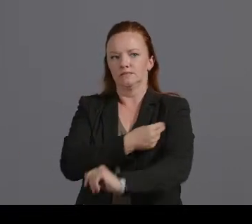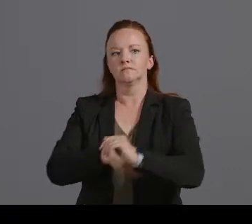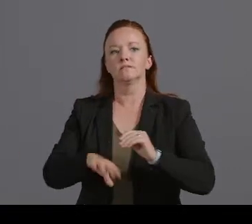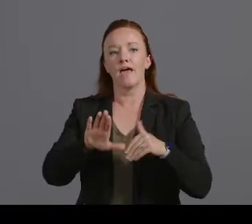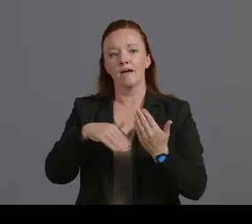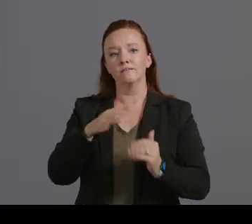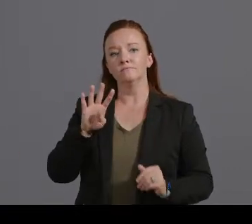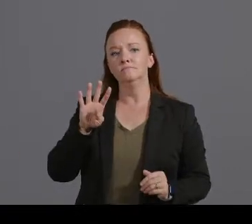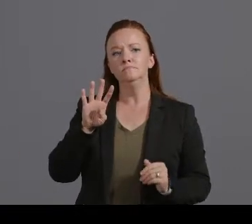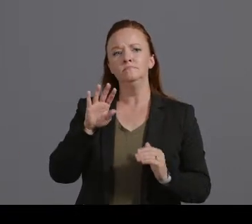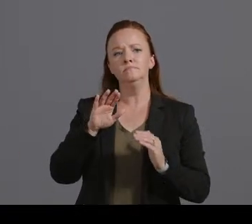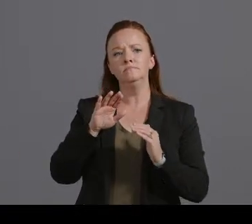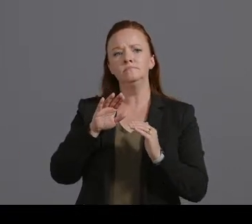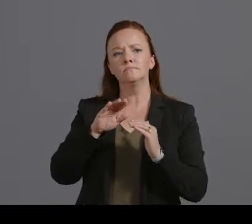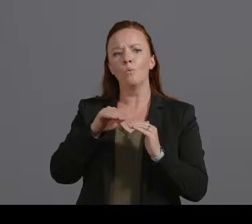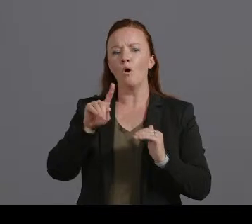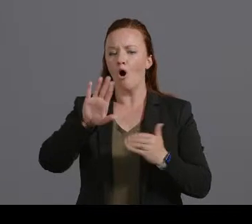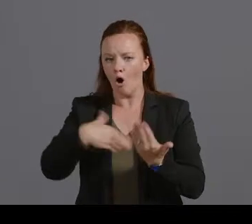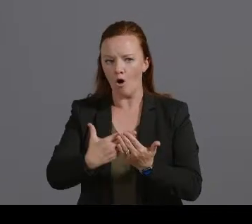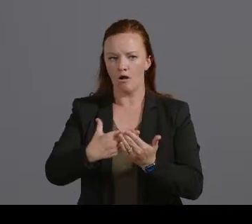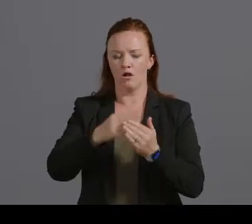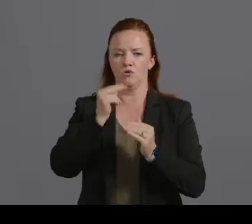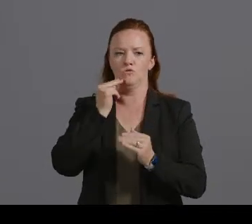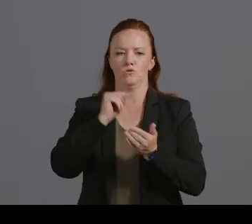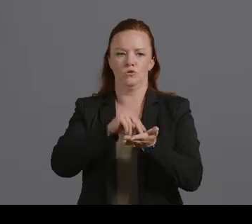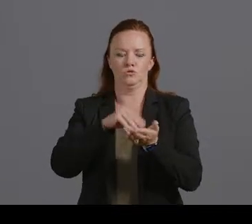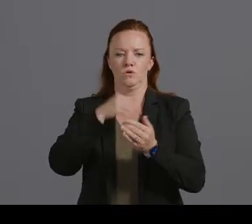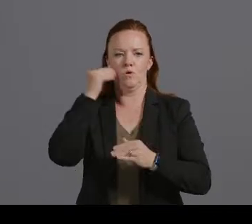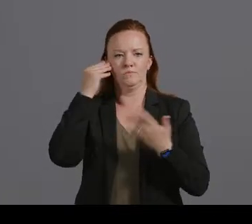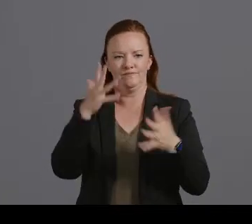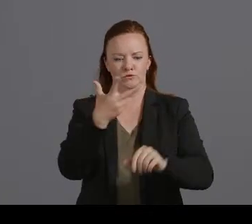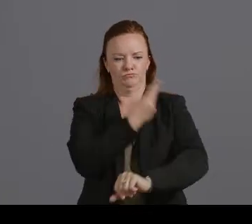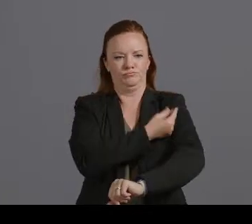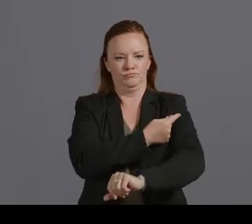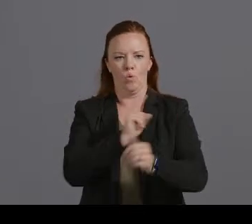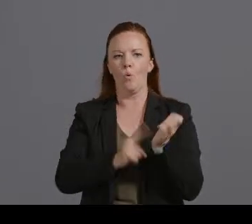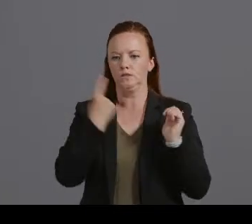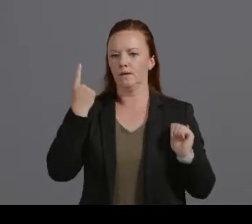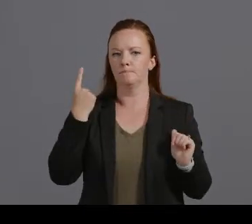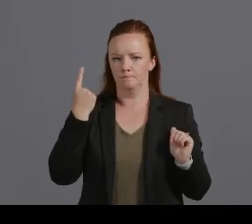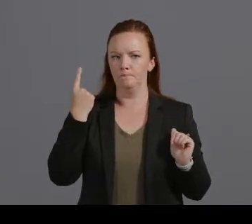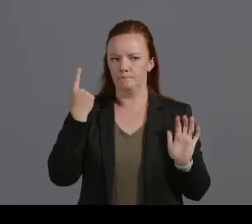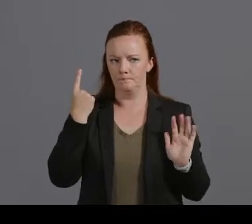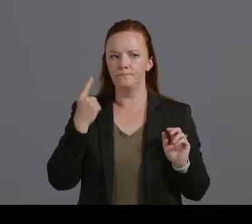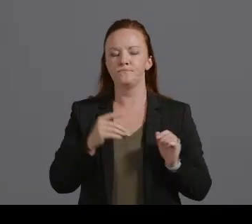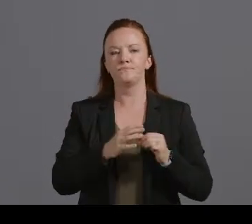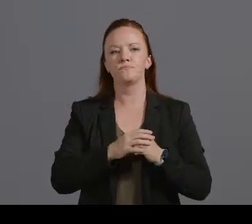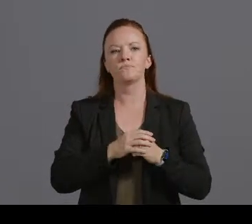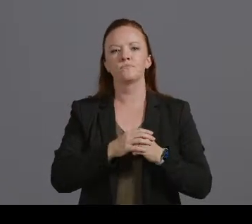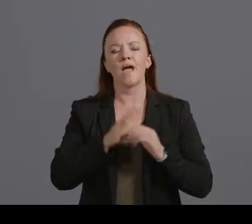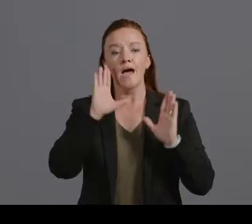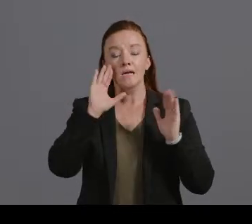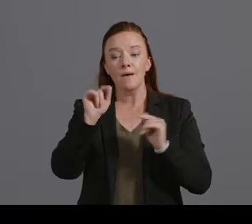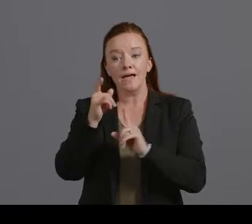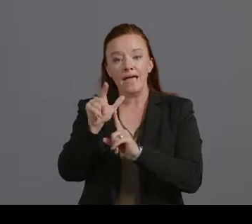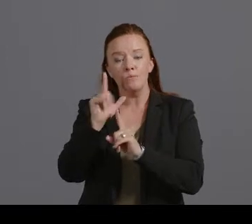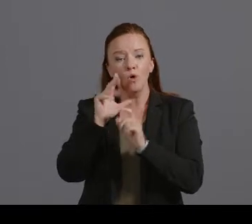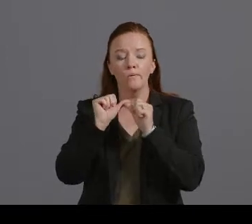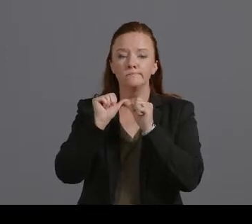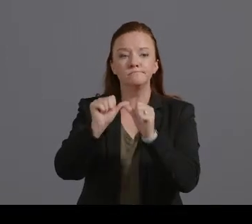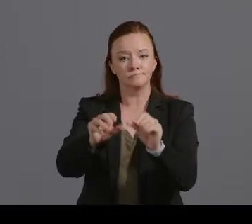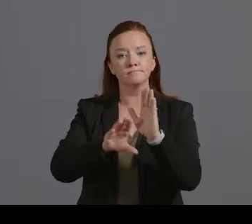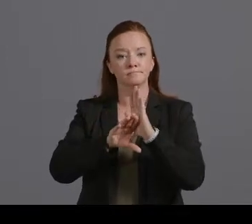once. We expect this program to be completed in April and continue to look towards